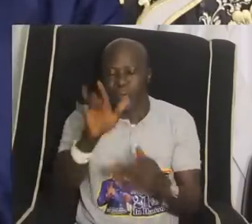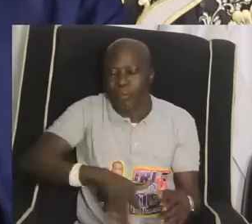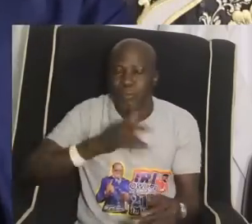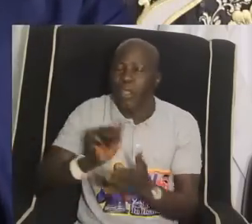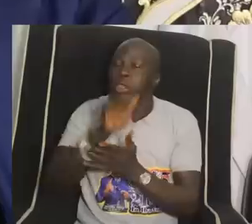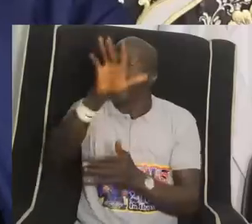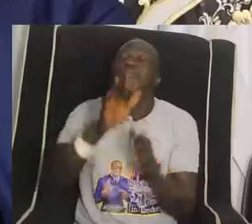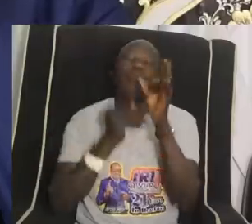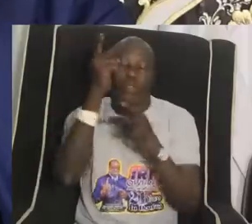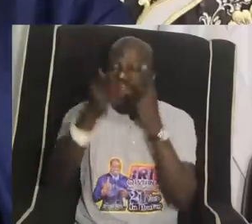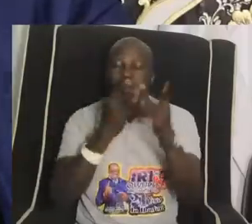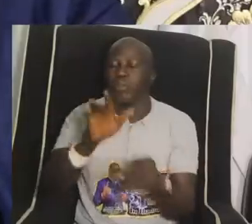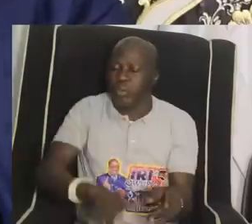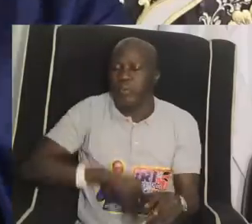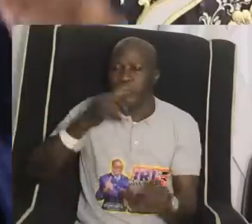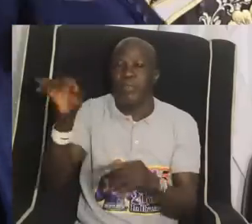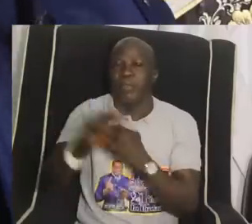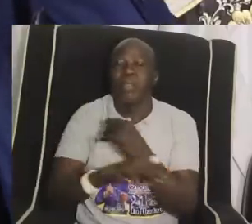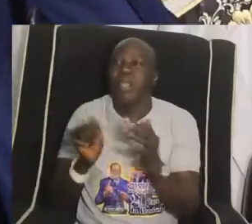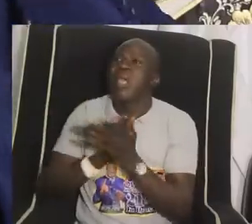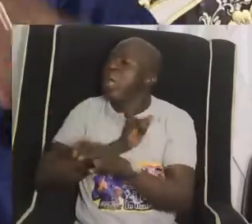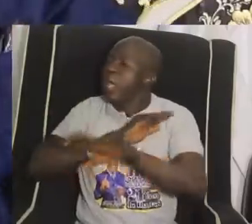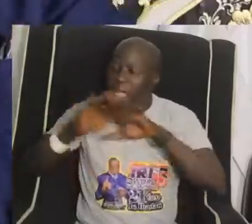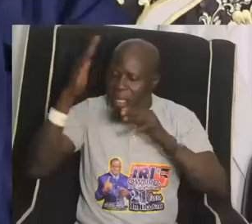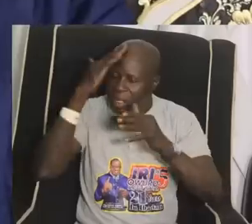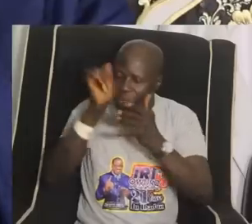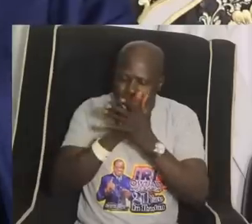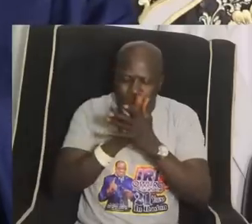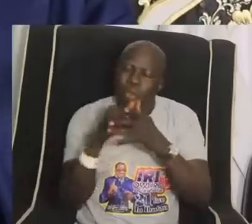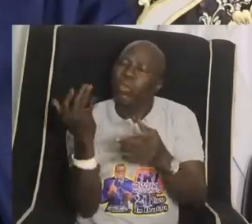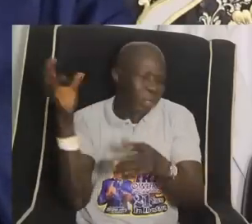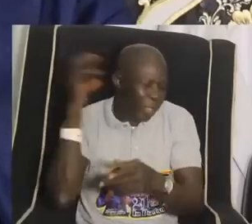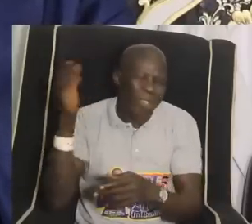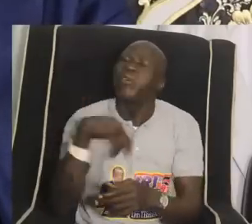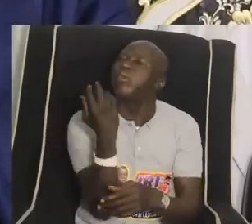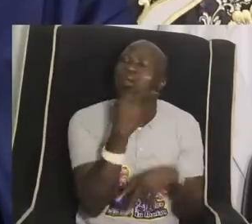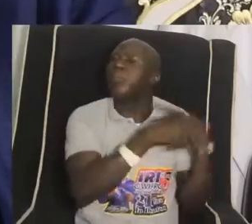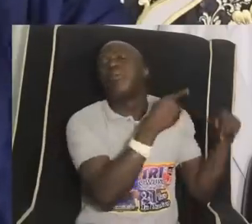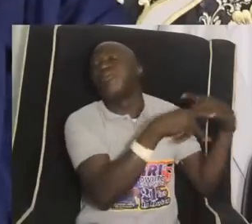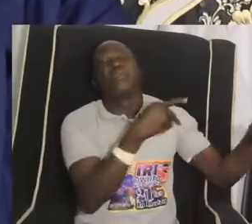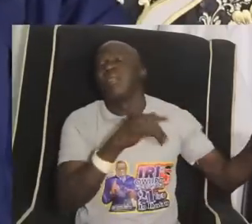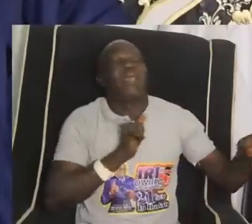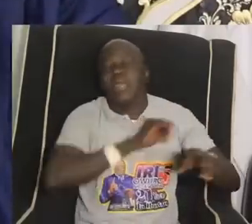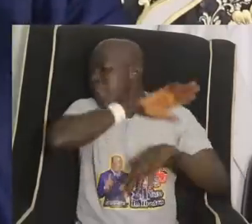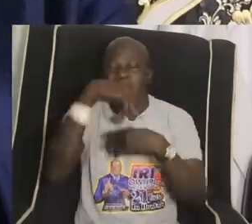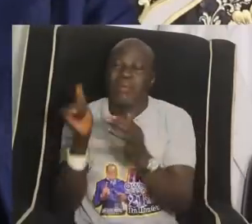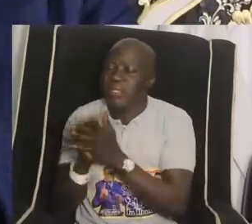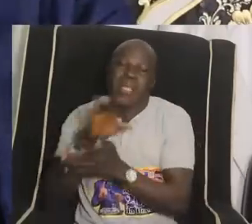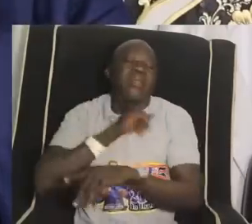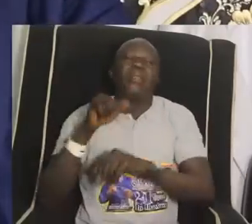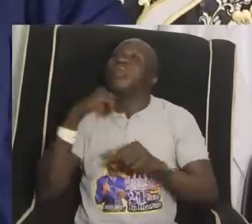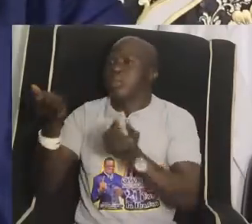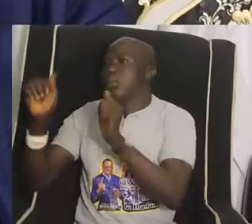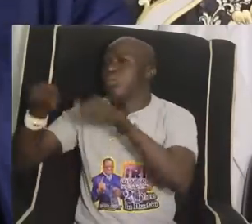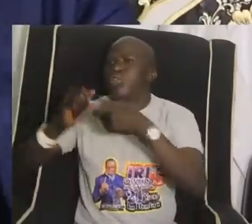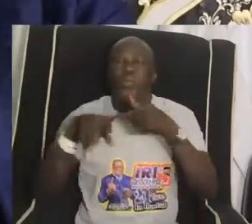No, you know, your future will be fulfilled. I don't know whether you hear from the prophet. Me, le so, only